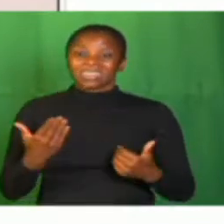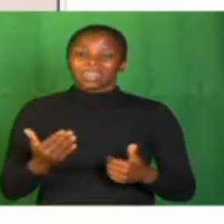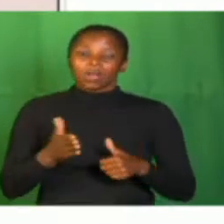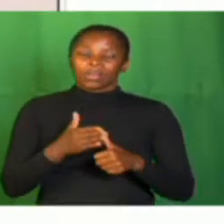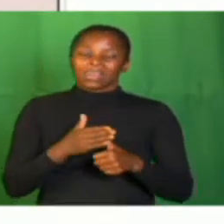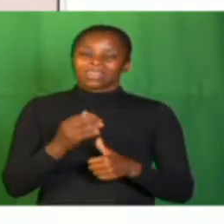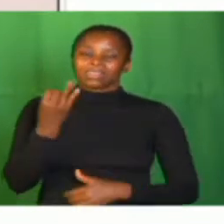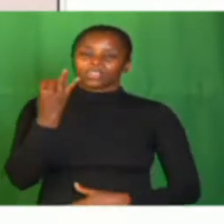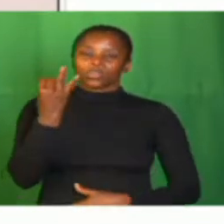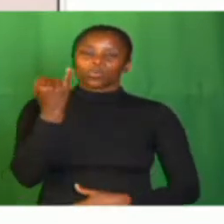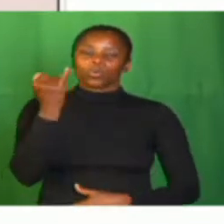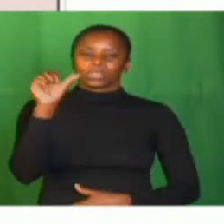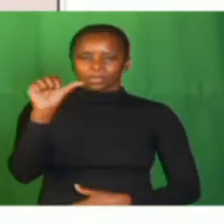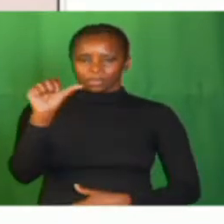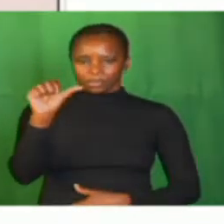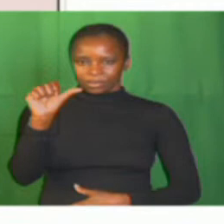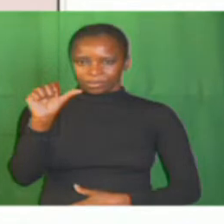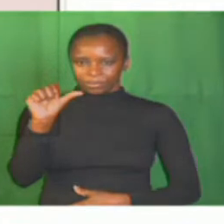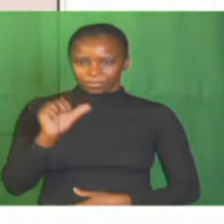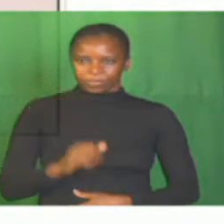answer is